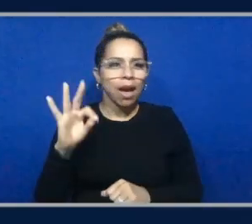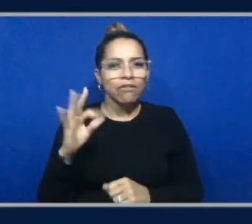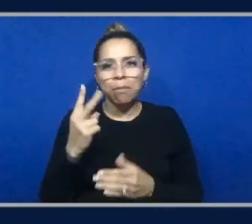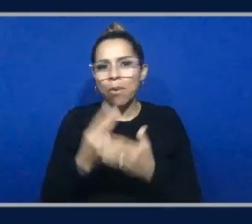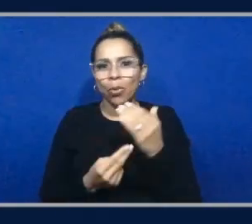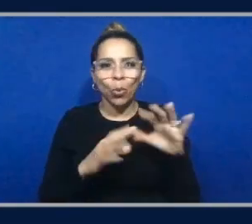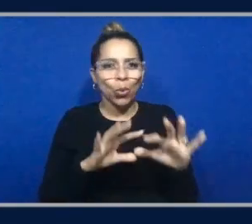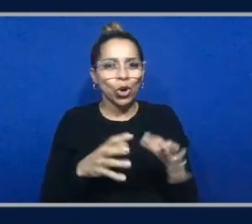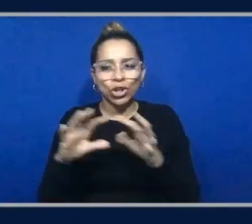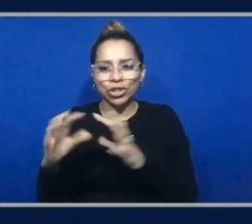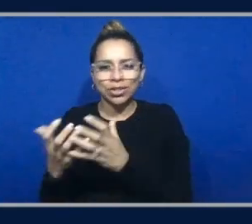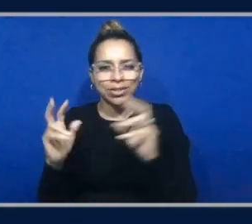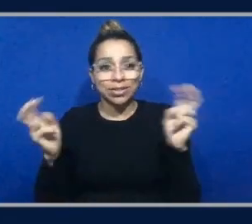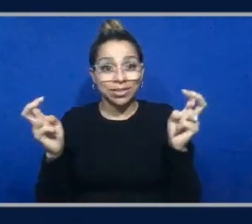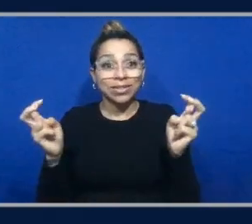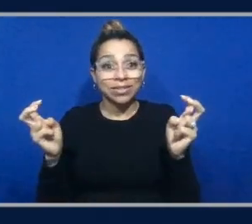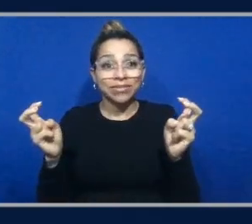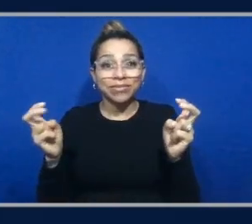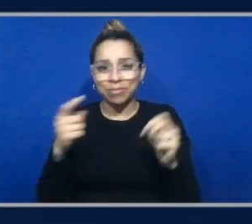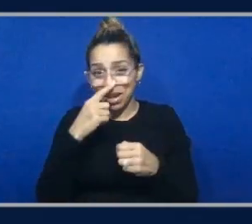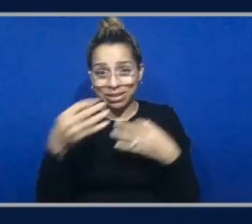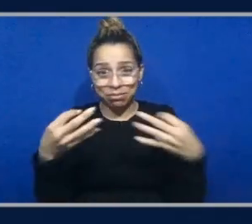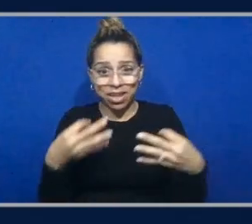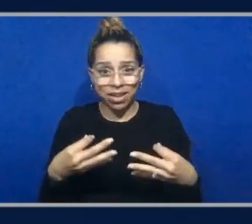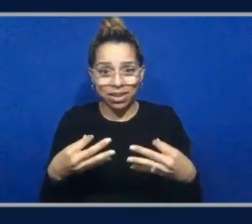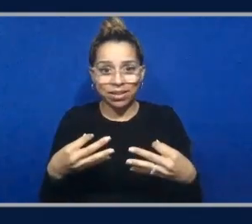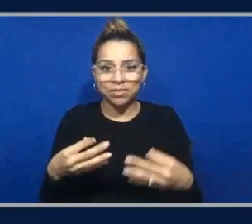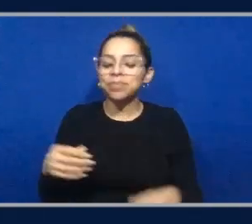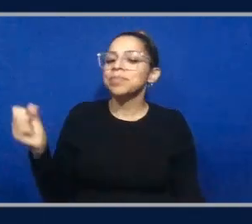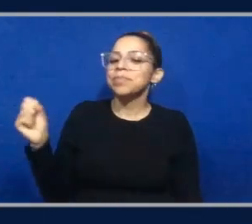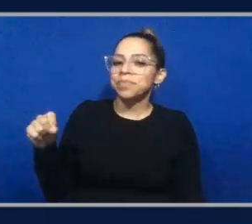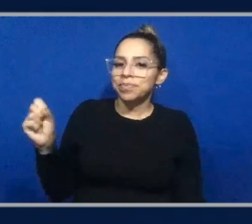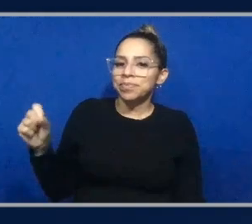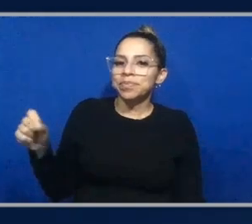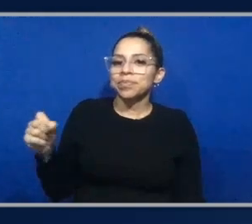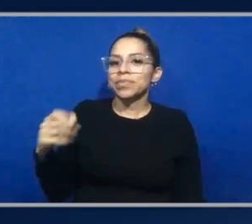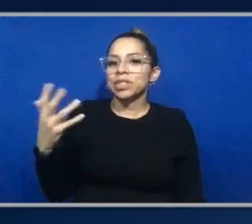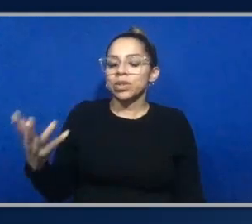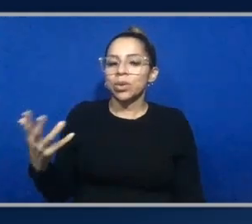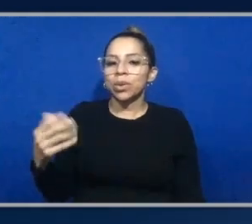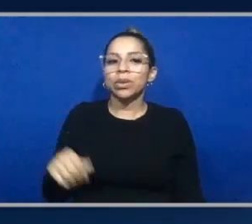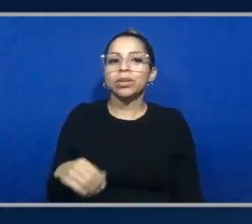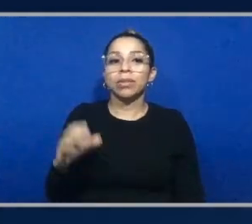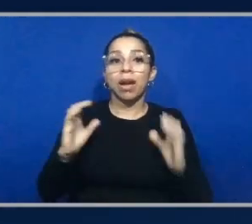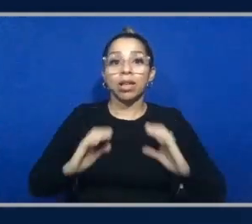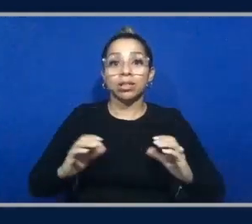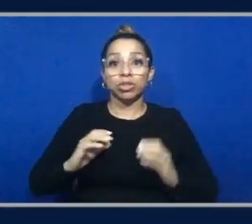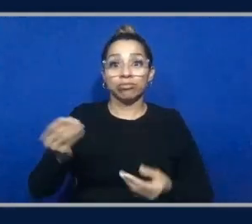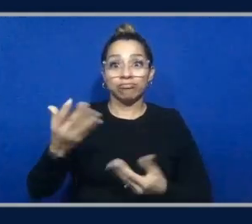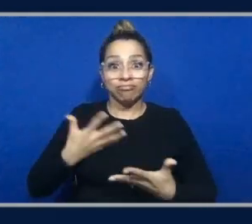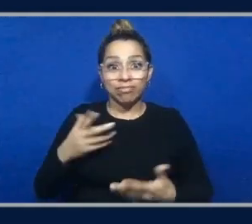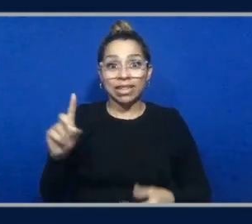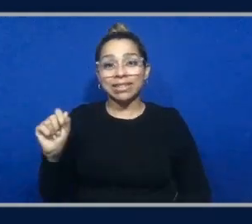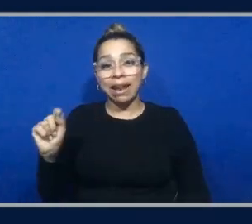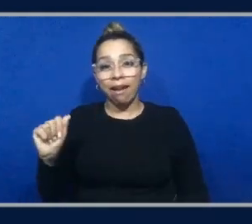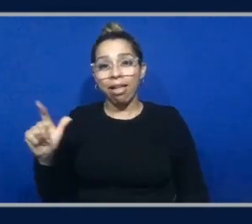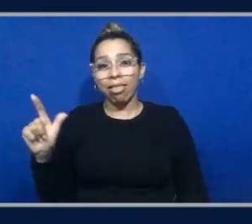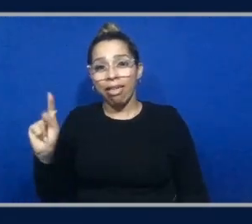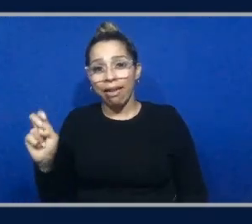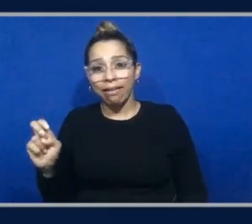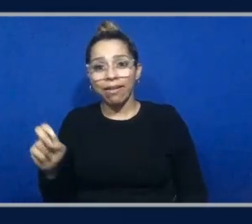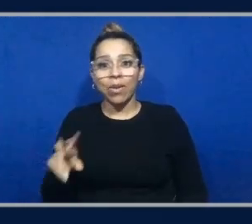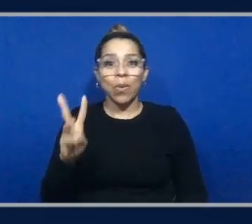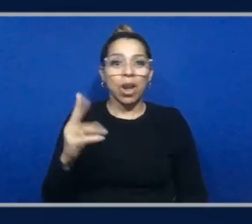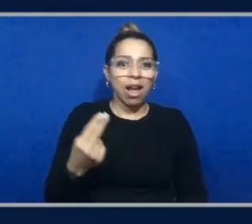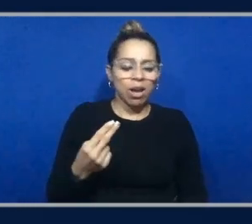way it works is we have been hearing from customers that the data lake and data warehouses, the workloads are merging.